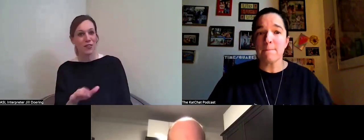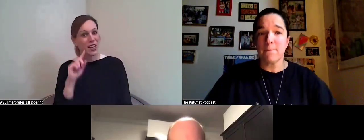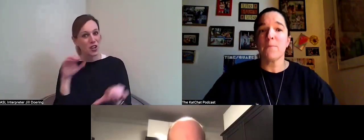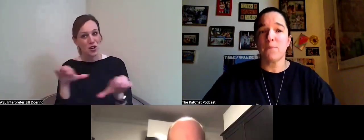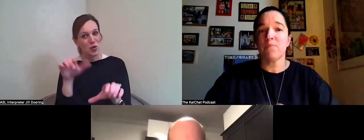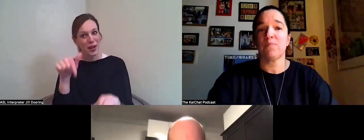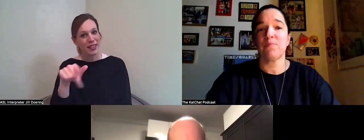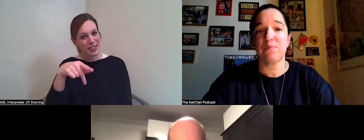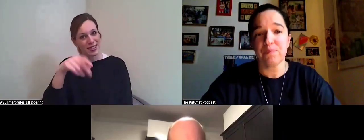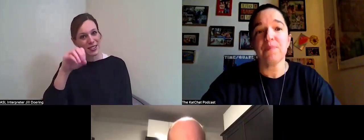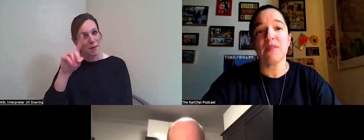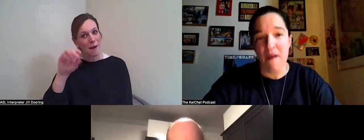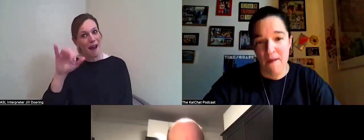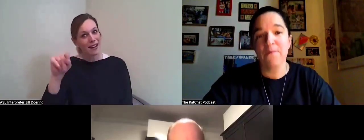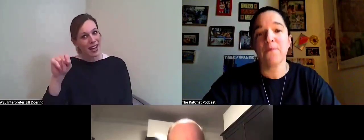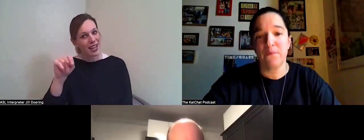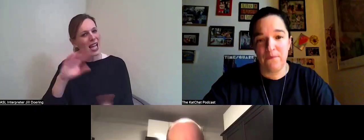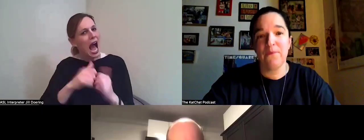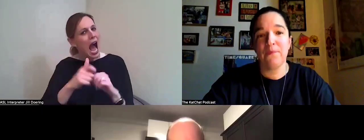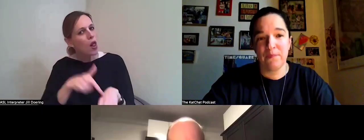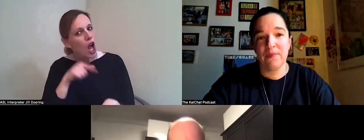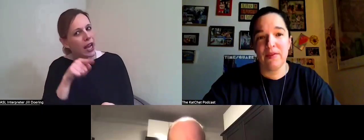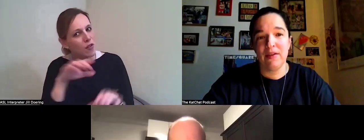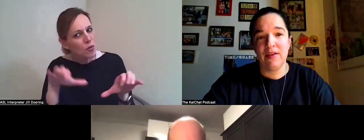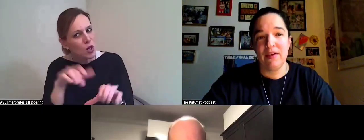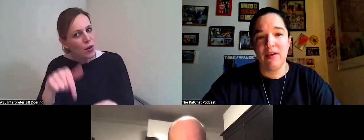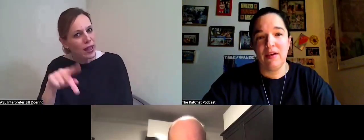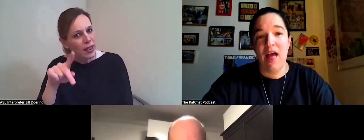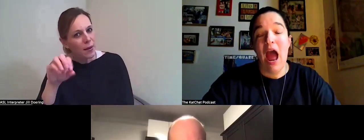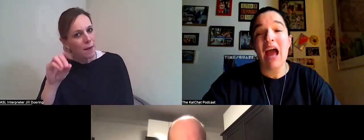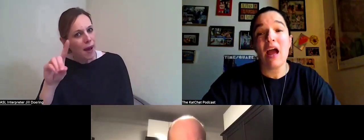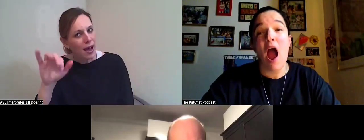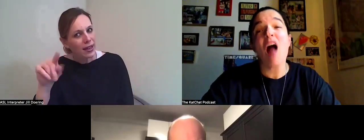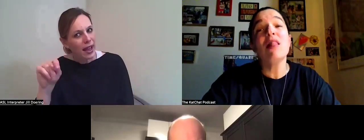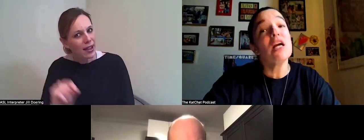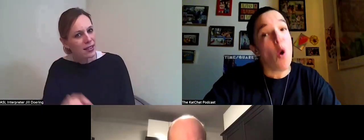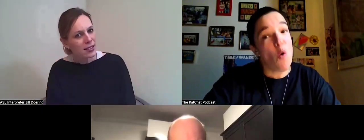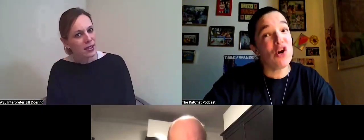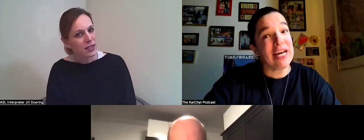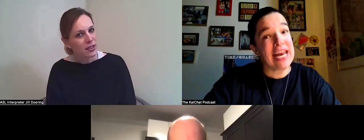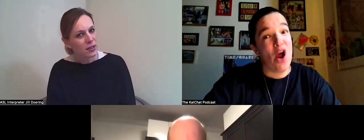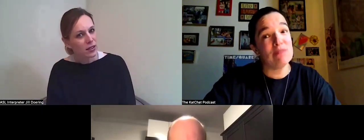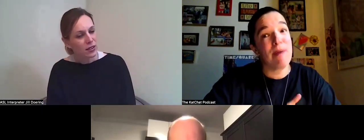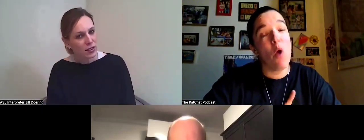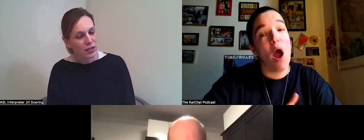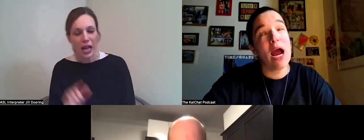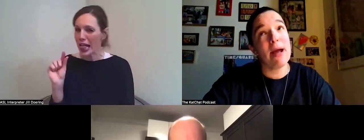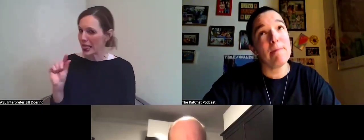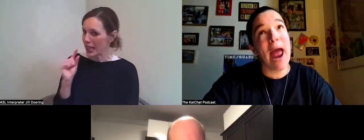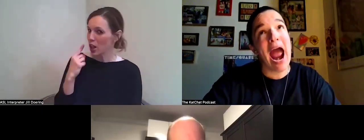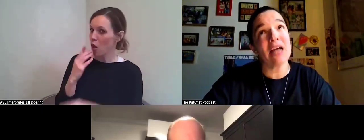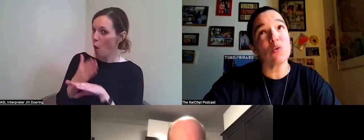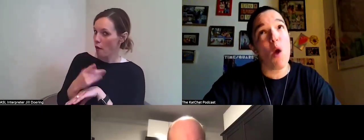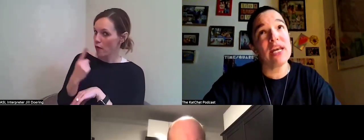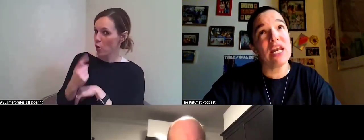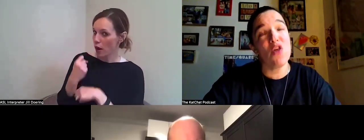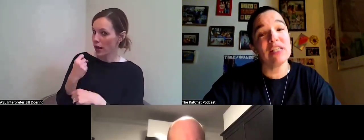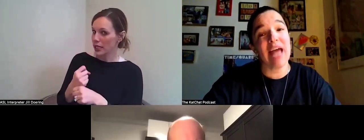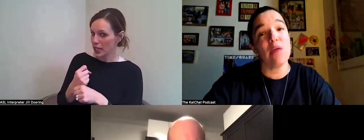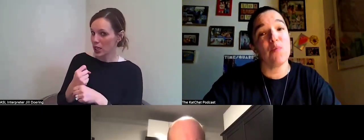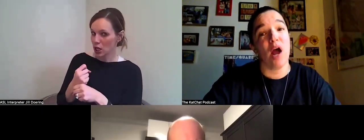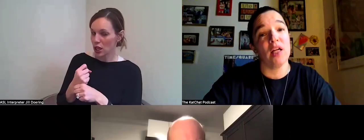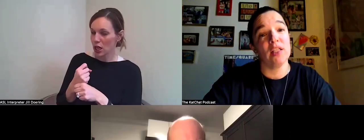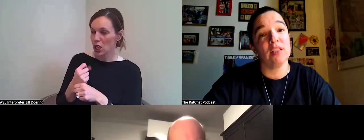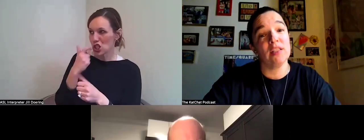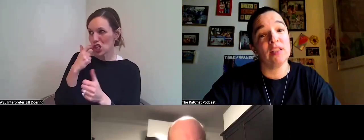this podcast. How long have you been doing this for? A little over a year, but past 1 year